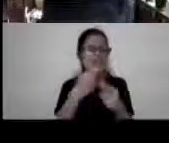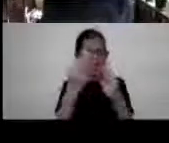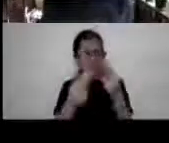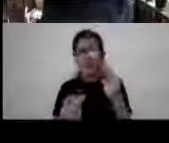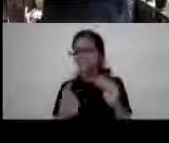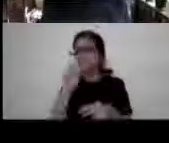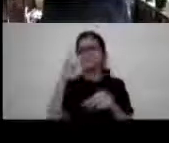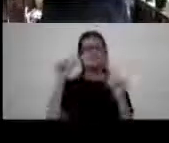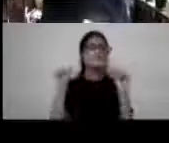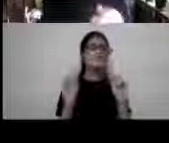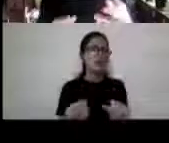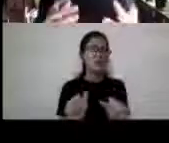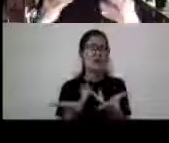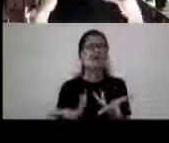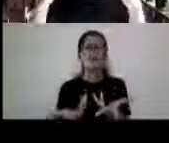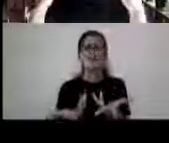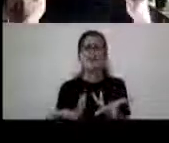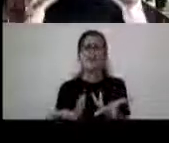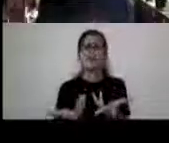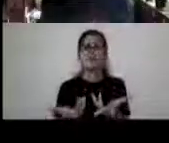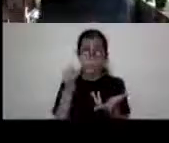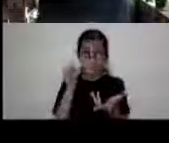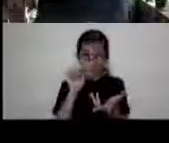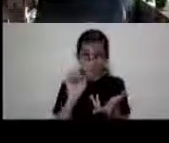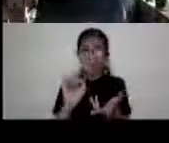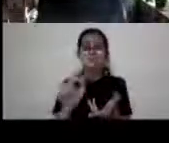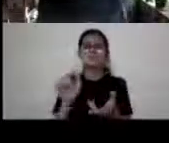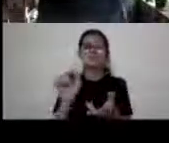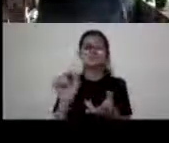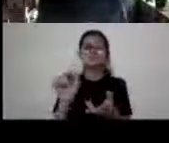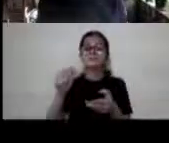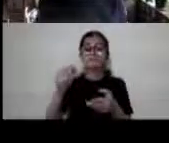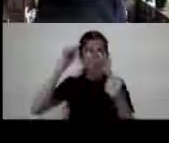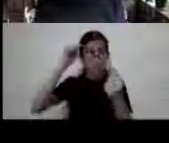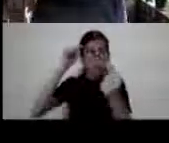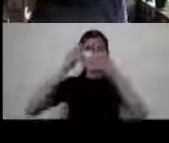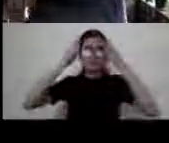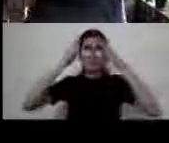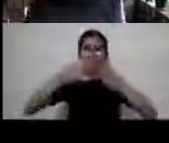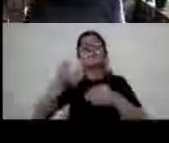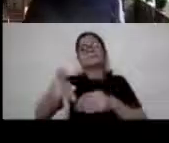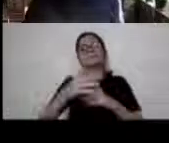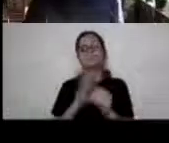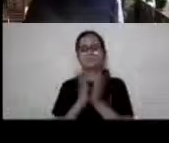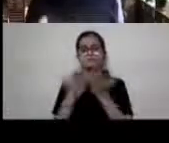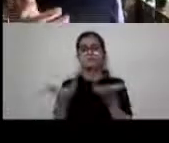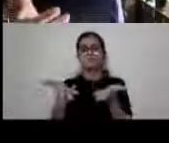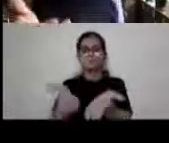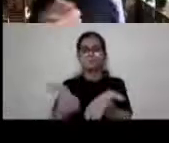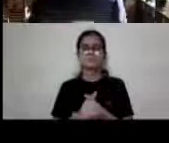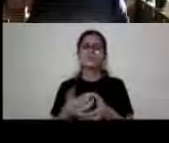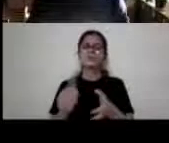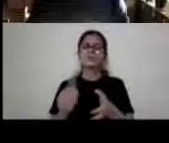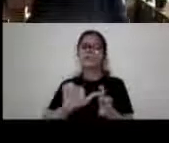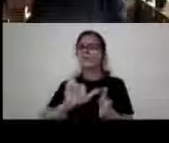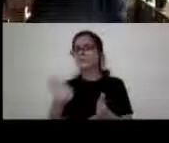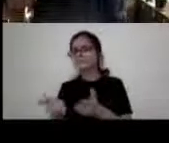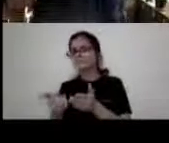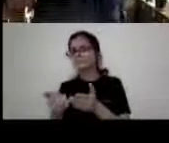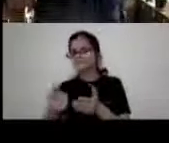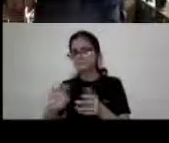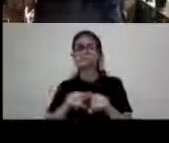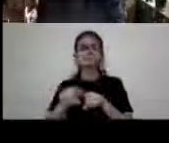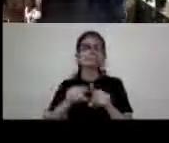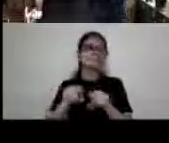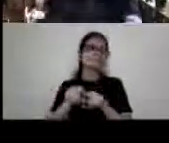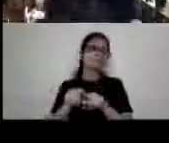pieces. So this is the actual goal of it. Another nice example was